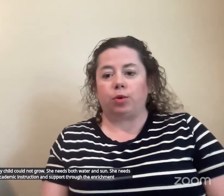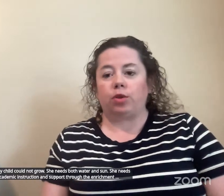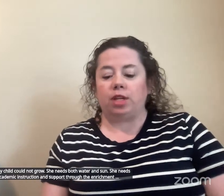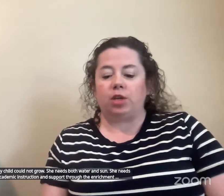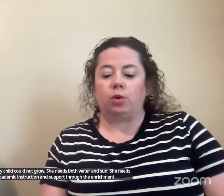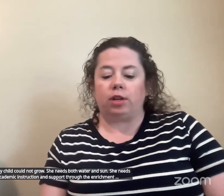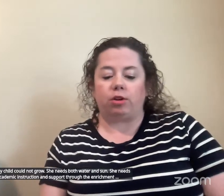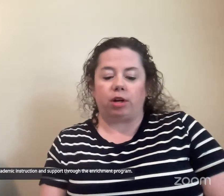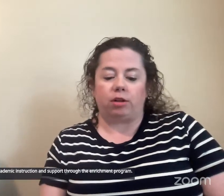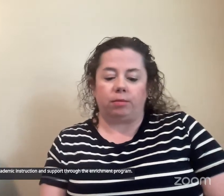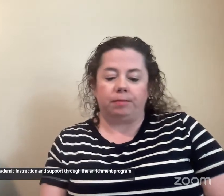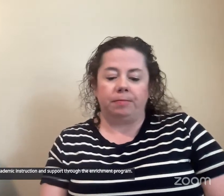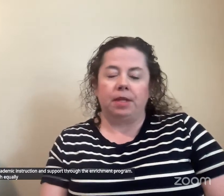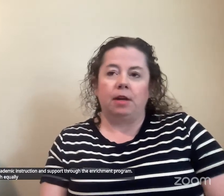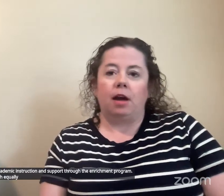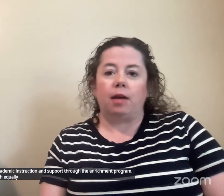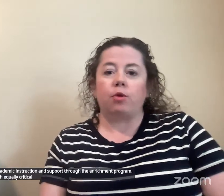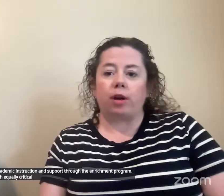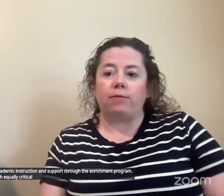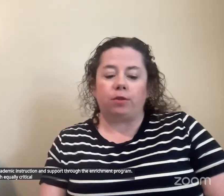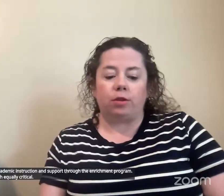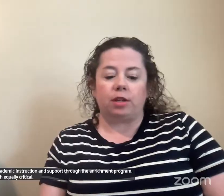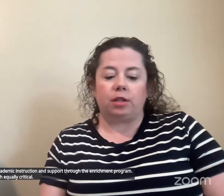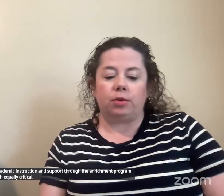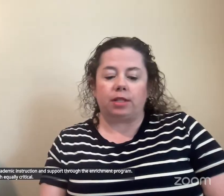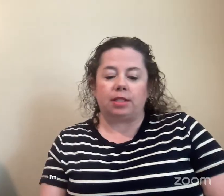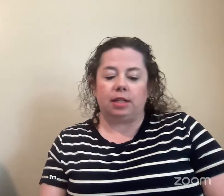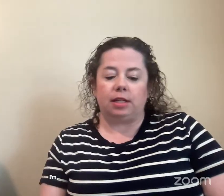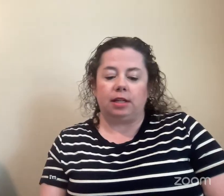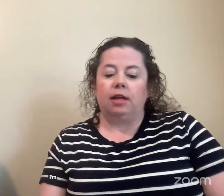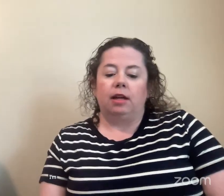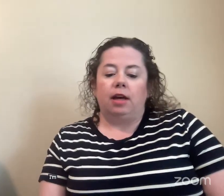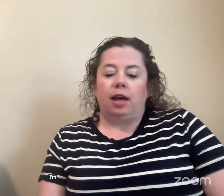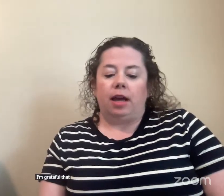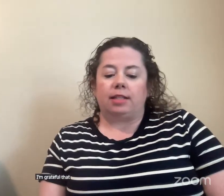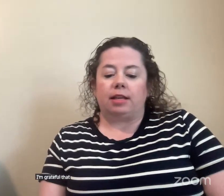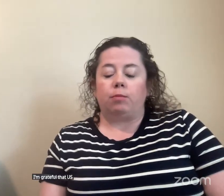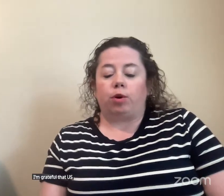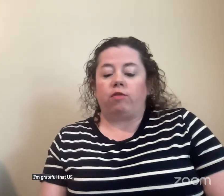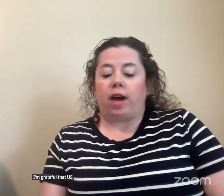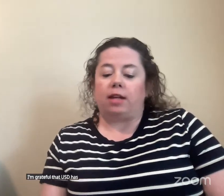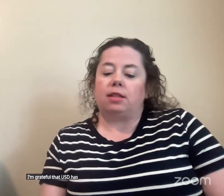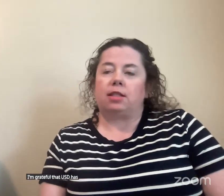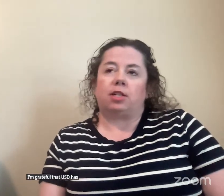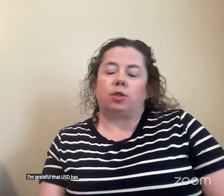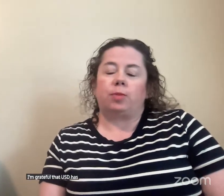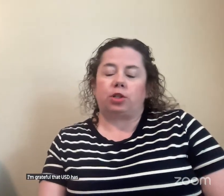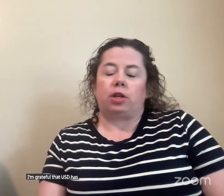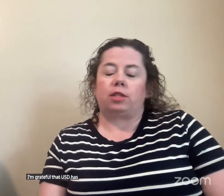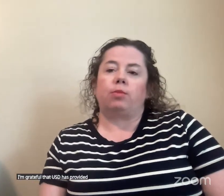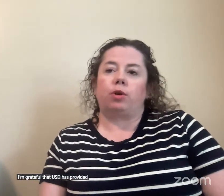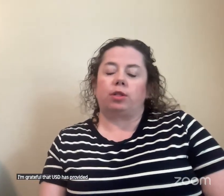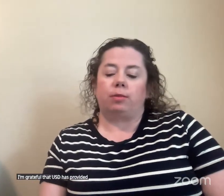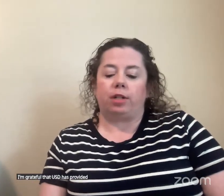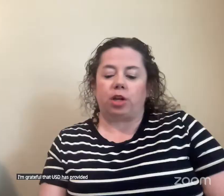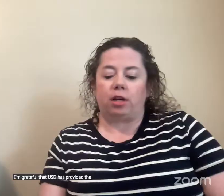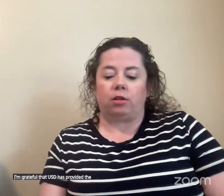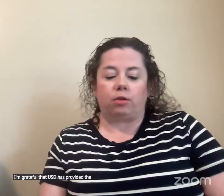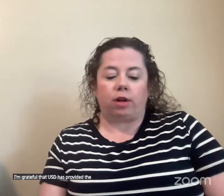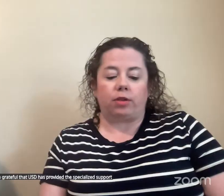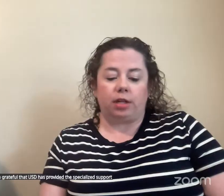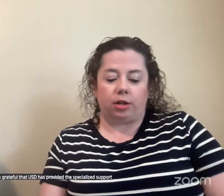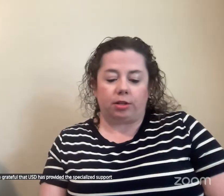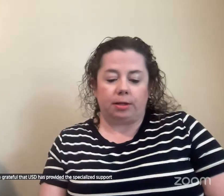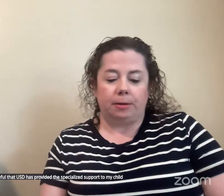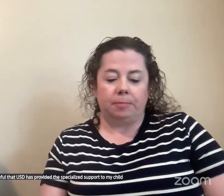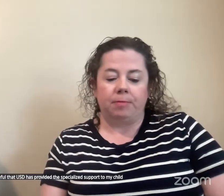These are both equally critical. I'm grateful that USD has provided this specialized support to my child